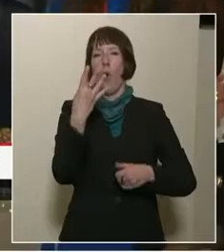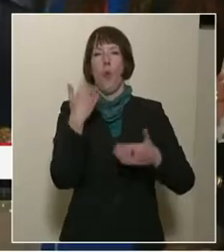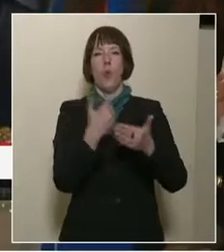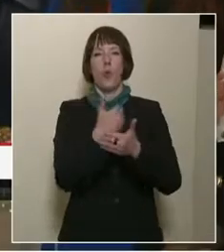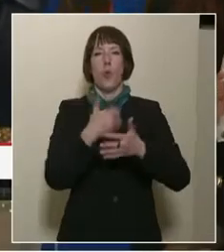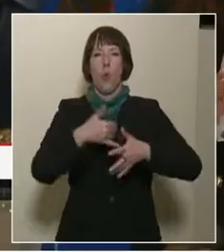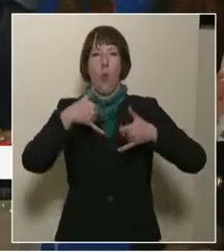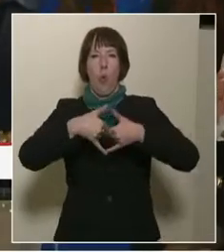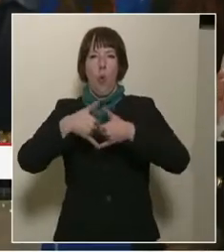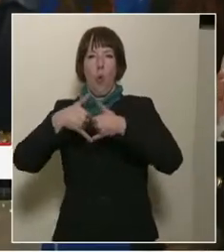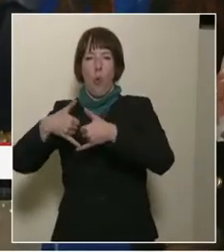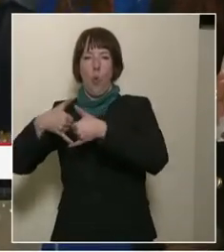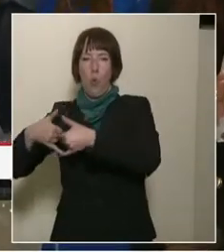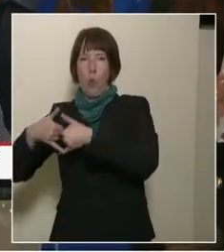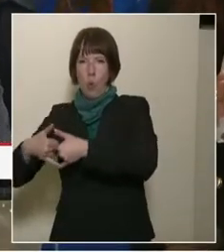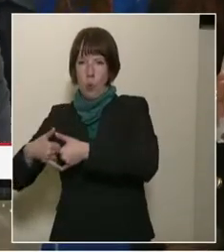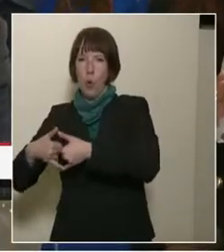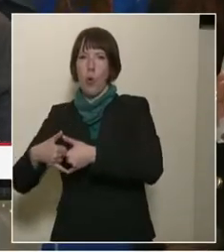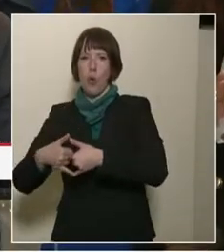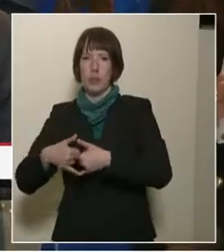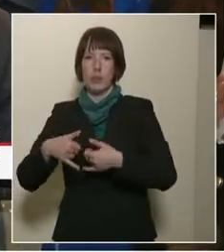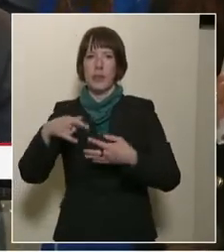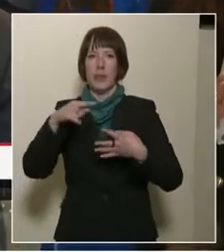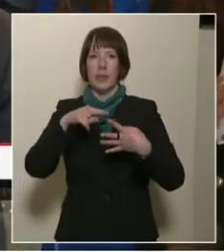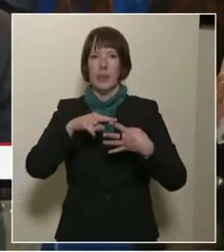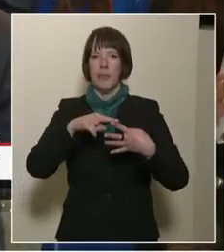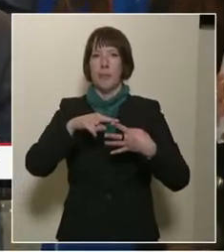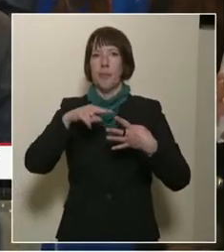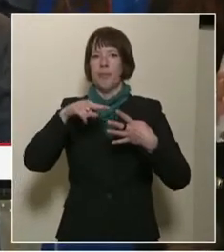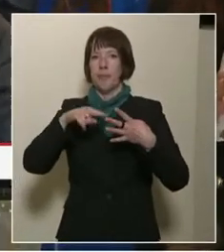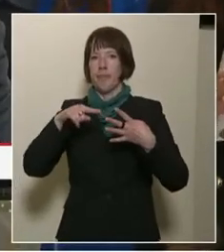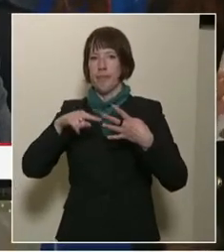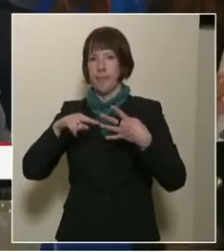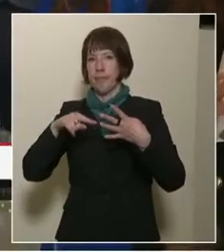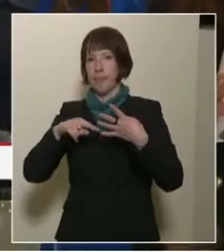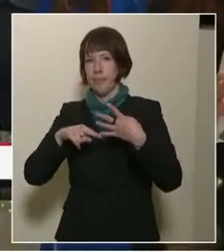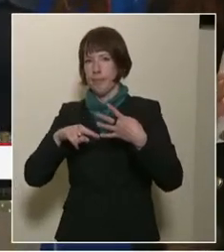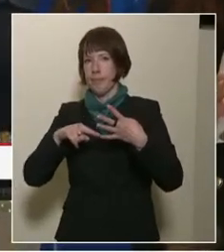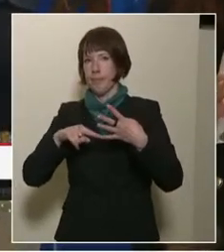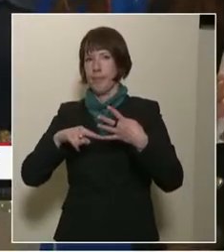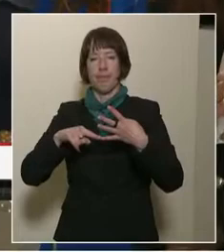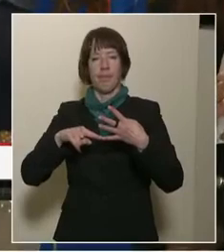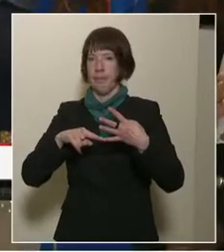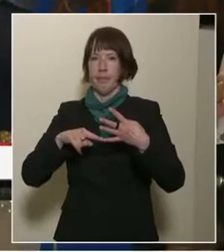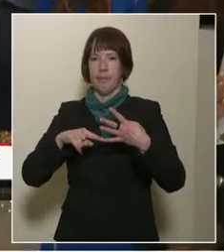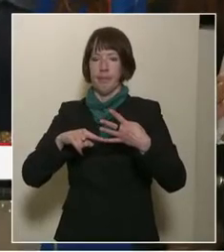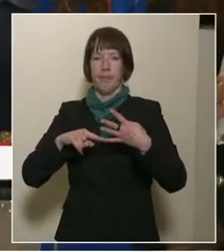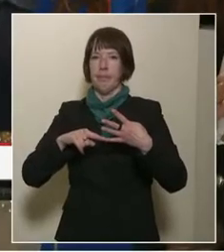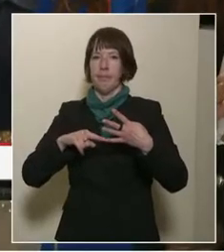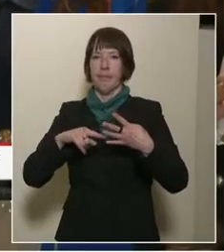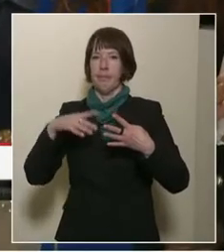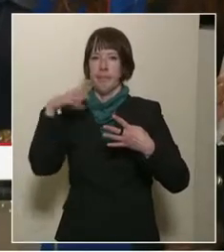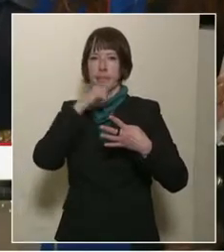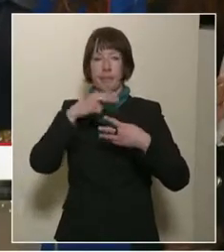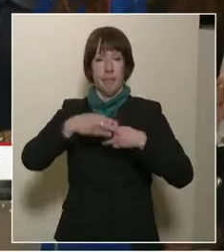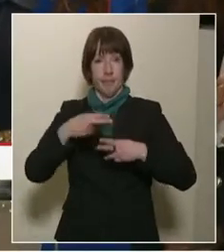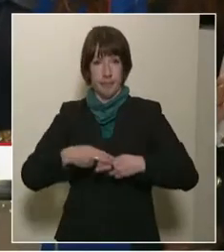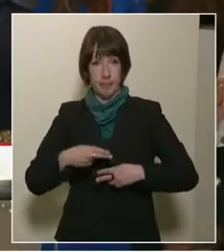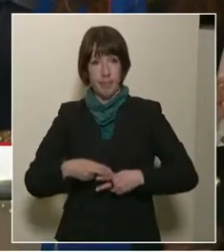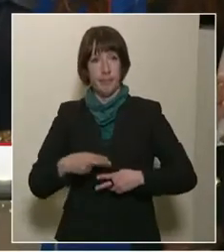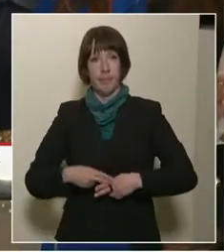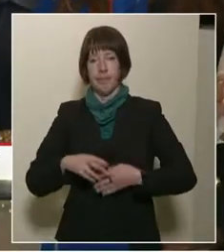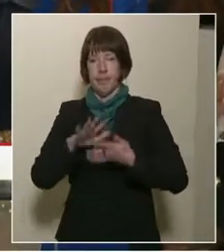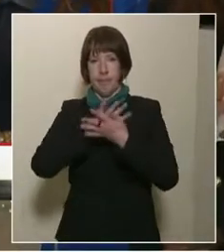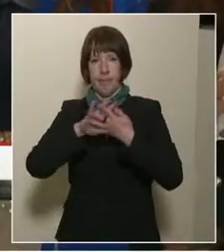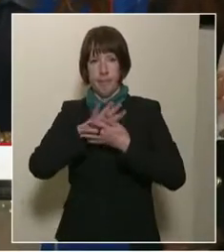Science, Cotton Reed, Right Forward, and Think Italian, which is a science gift store or